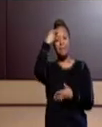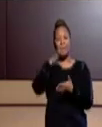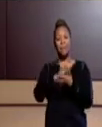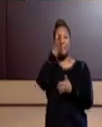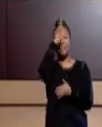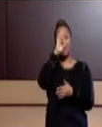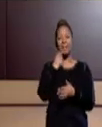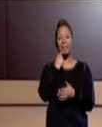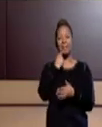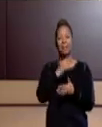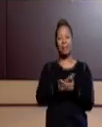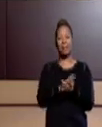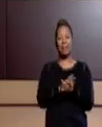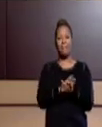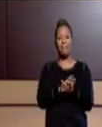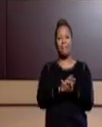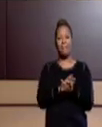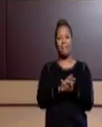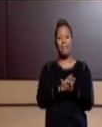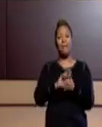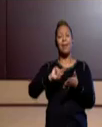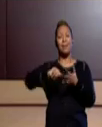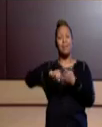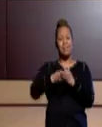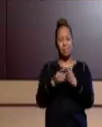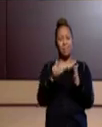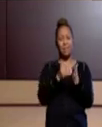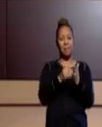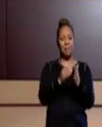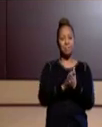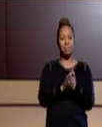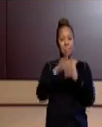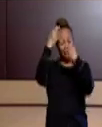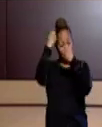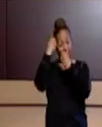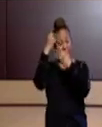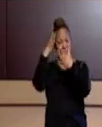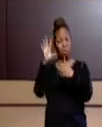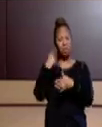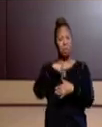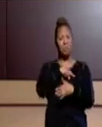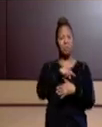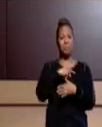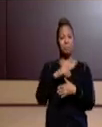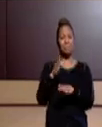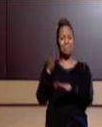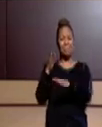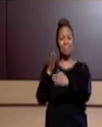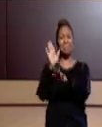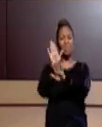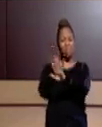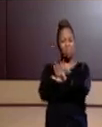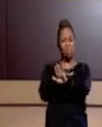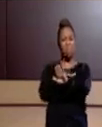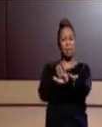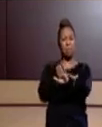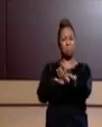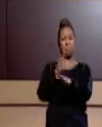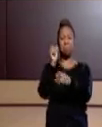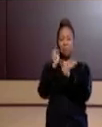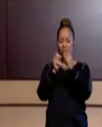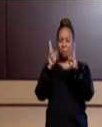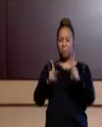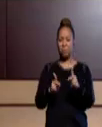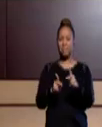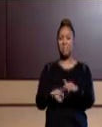God is saying, let's hit the reset button, right? This is his message to us that, y'all, slow down for a second. Everybody's moving too fast. I don't